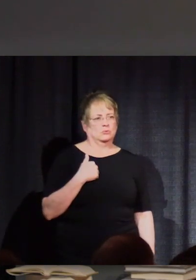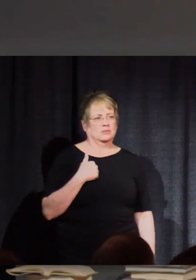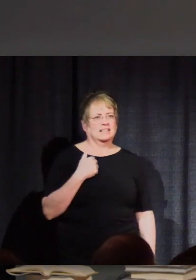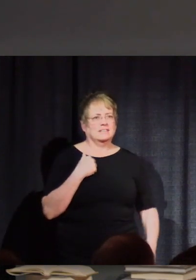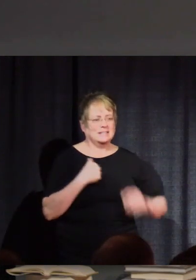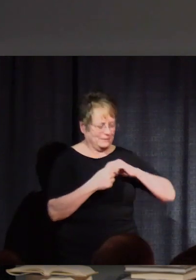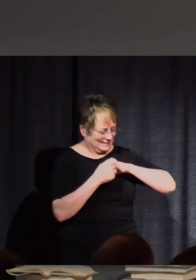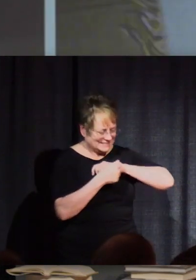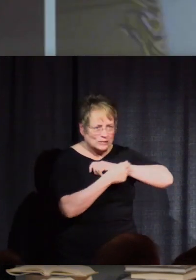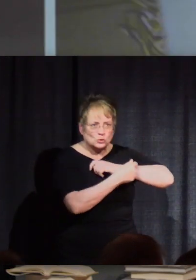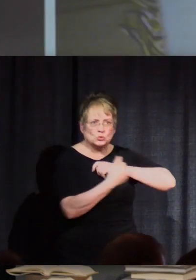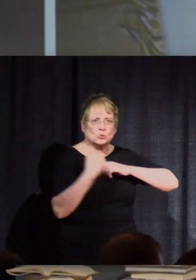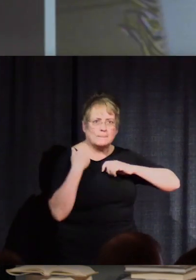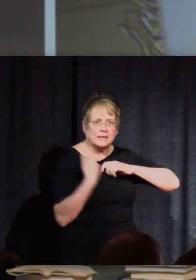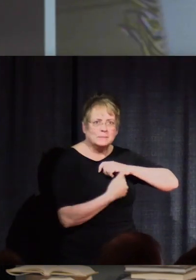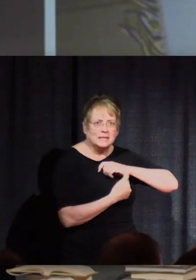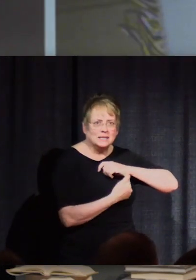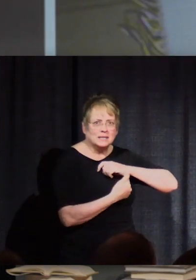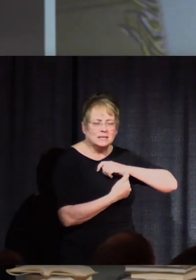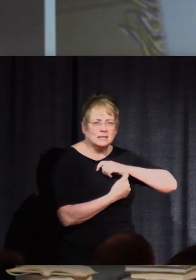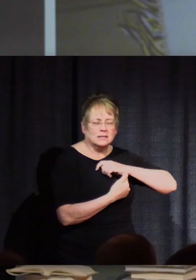have tattoos as reminders.